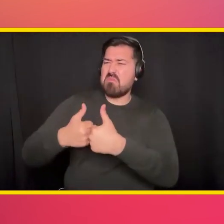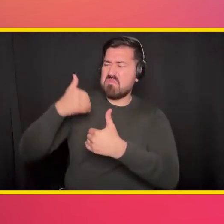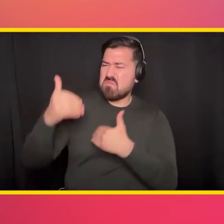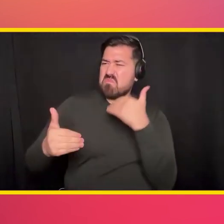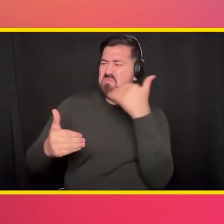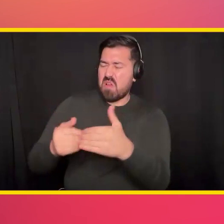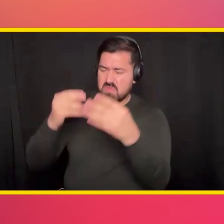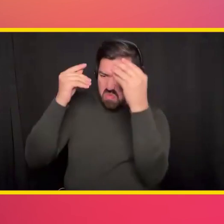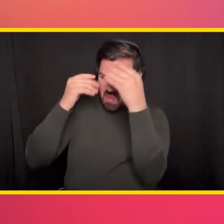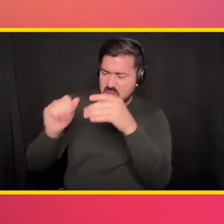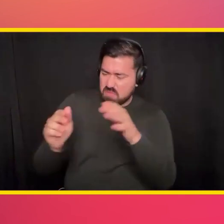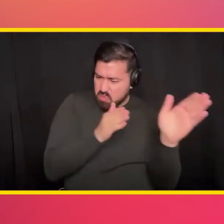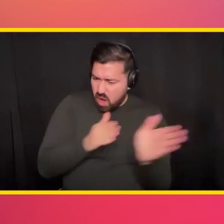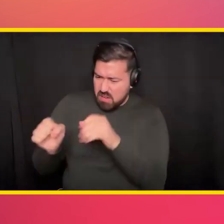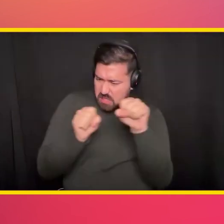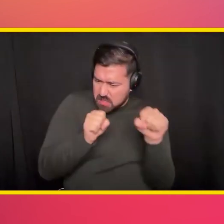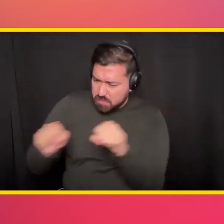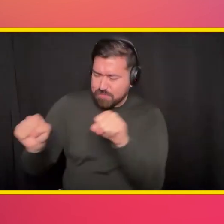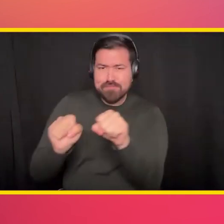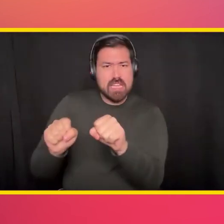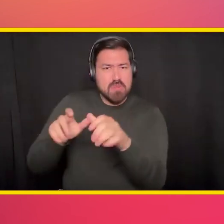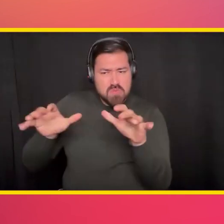methodical strategic planning for the last,